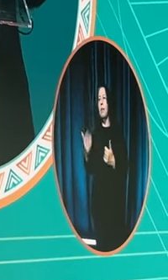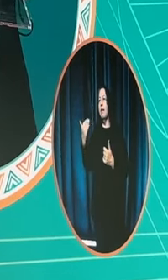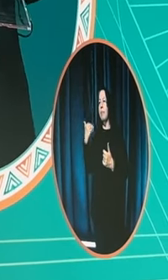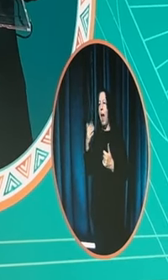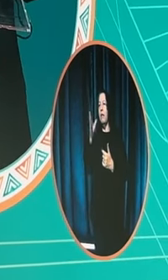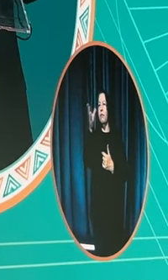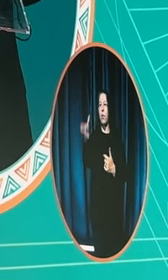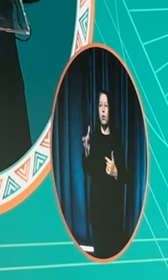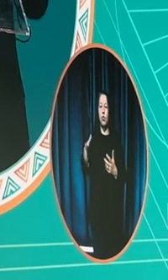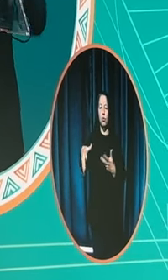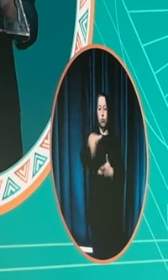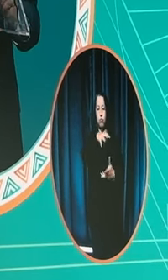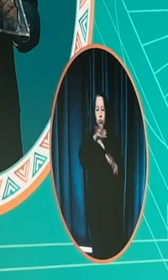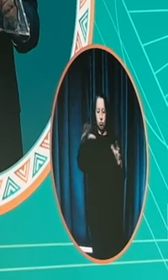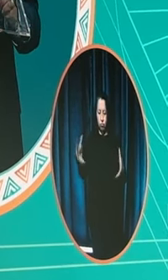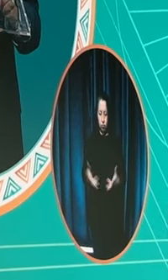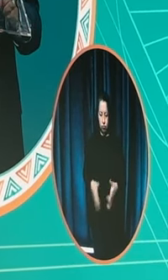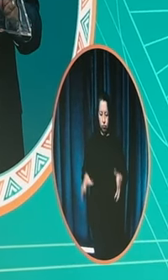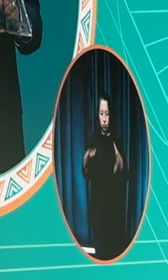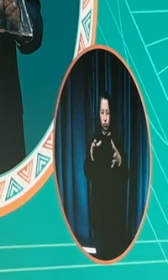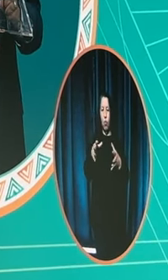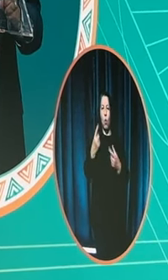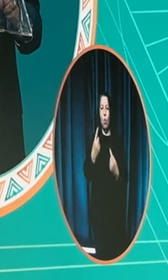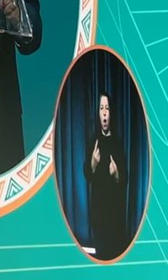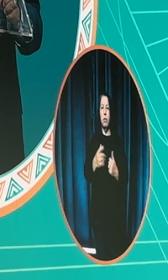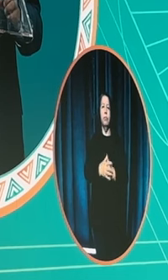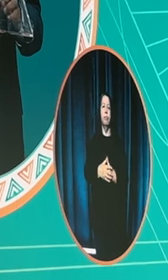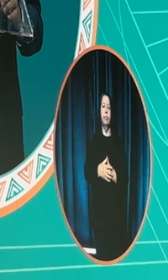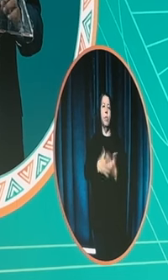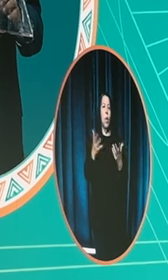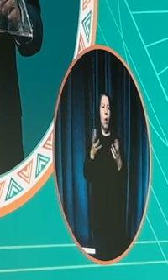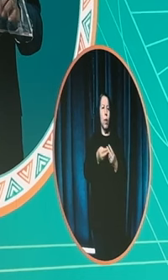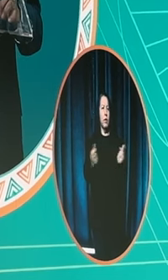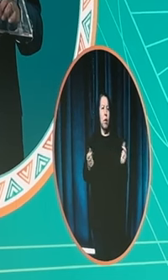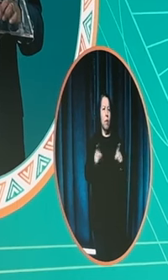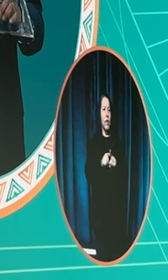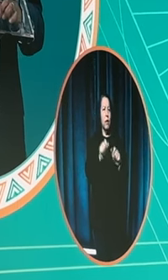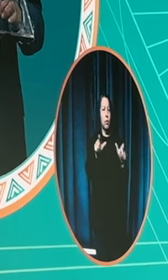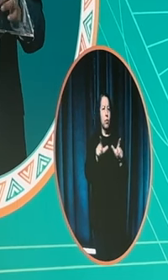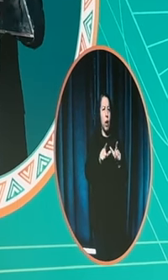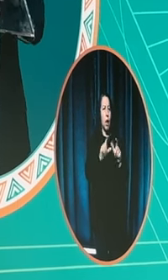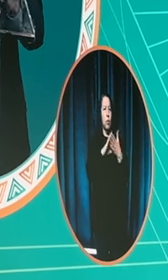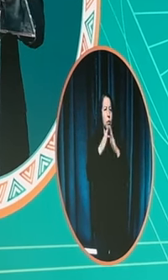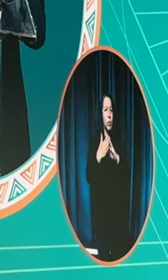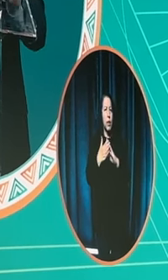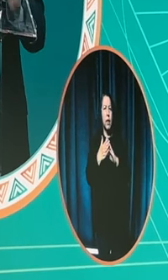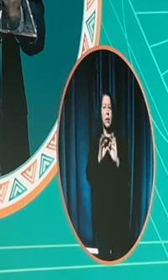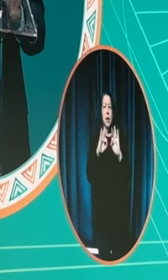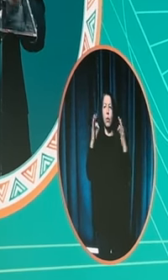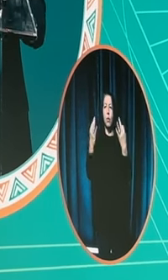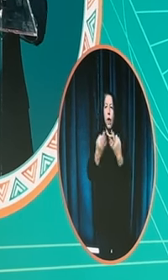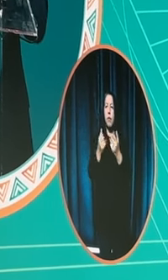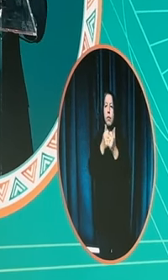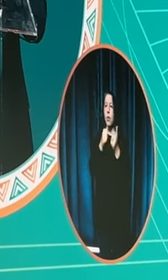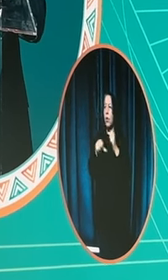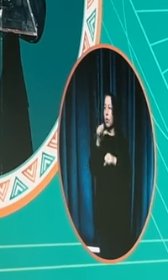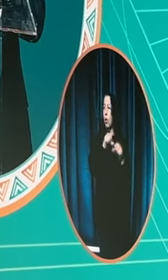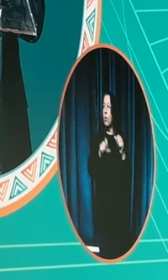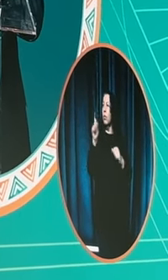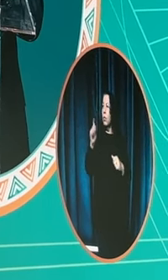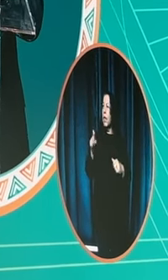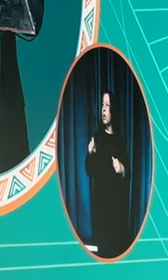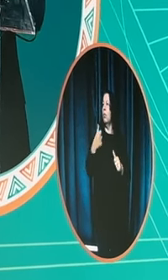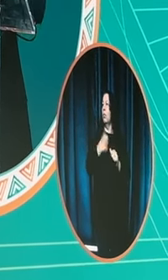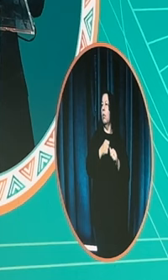one. It's already solved as tribal communities, as relatives with one another. We need to remember what it